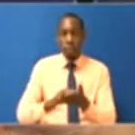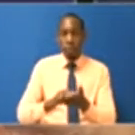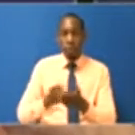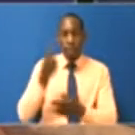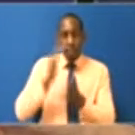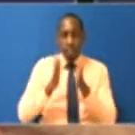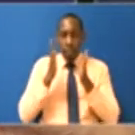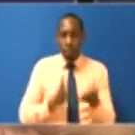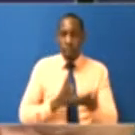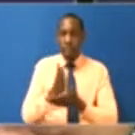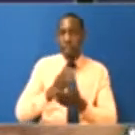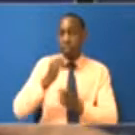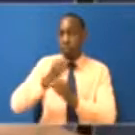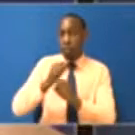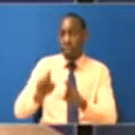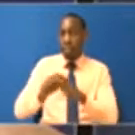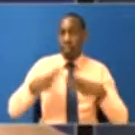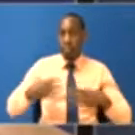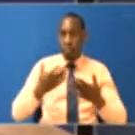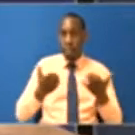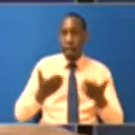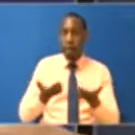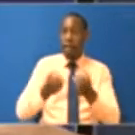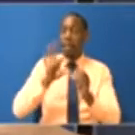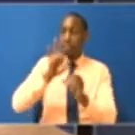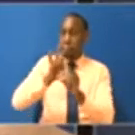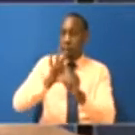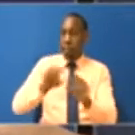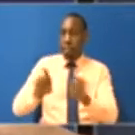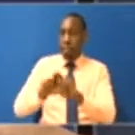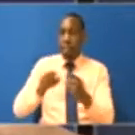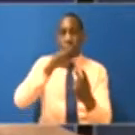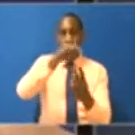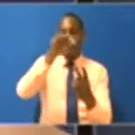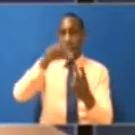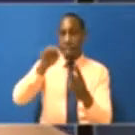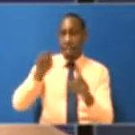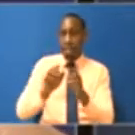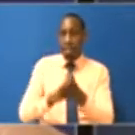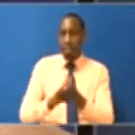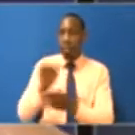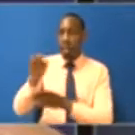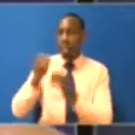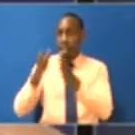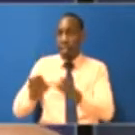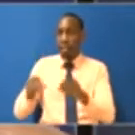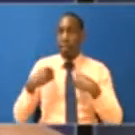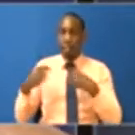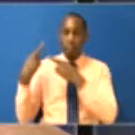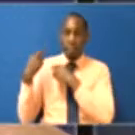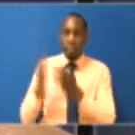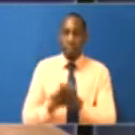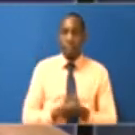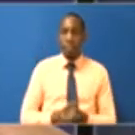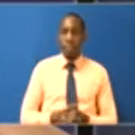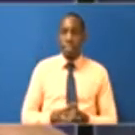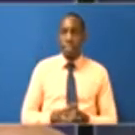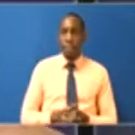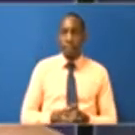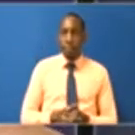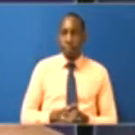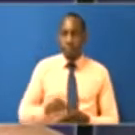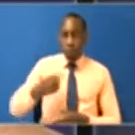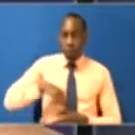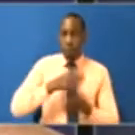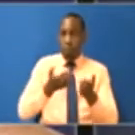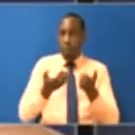approach okay citizens need to vote and choose and hold leaders to account because we've seen what we are working with we